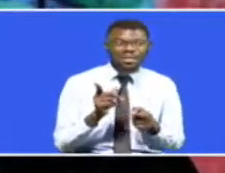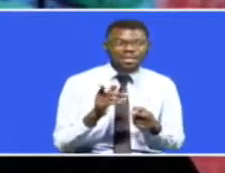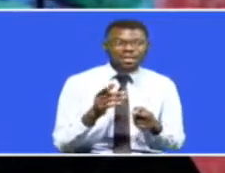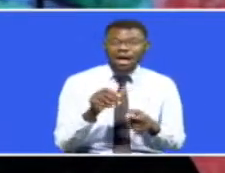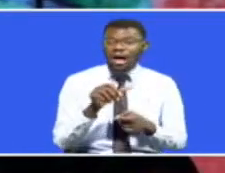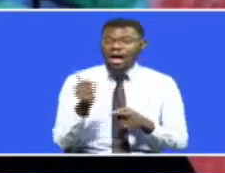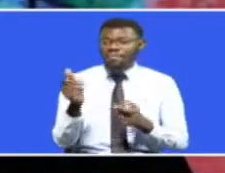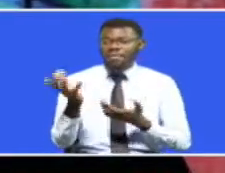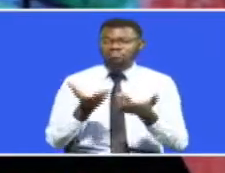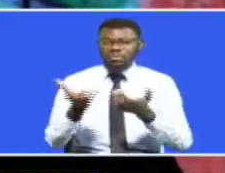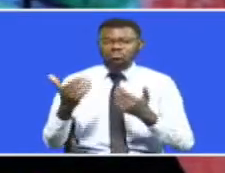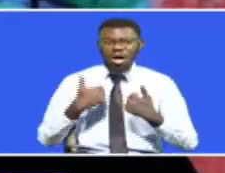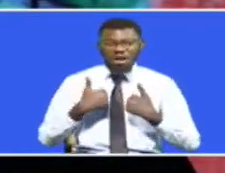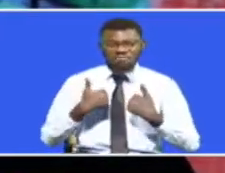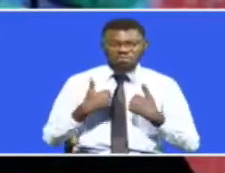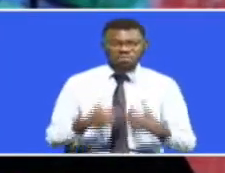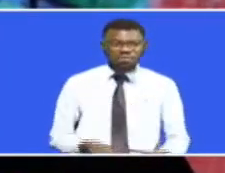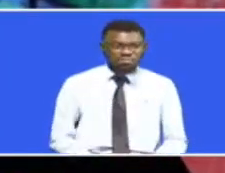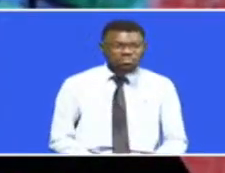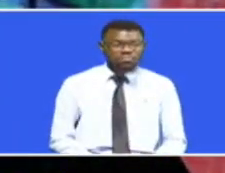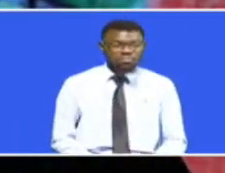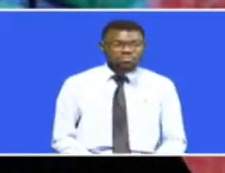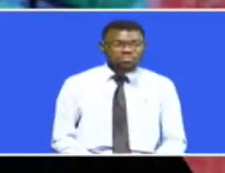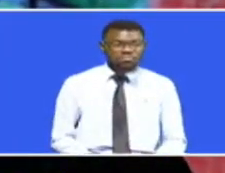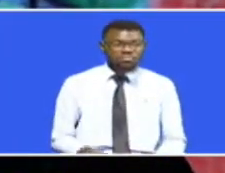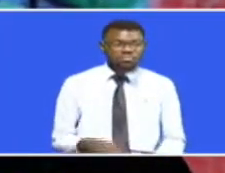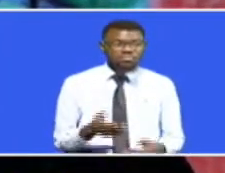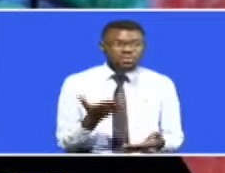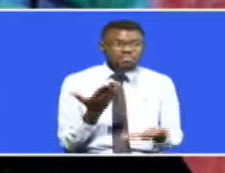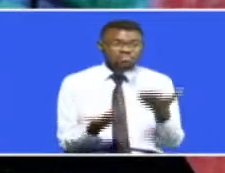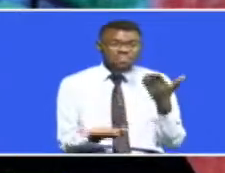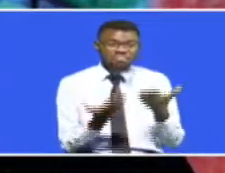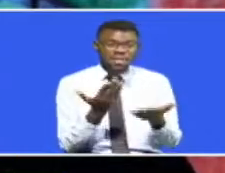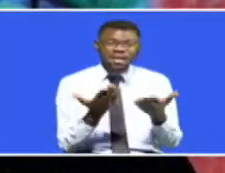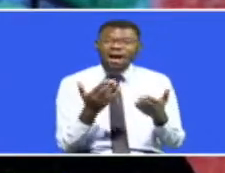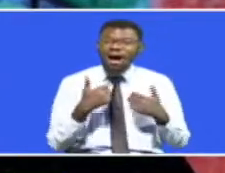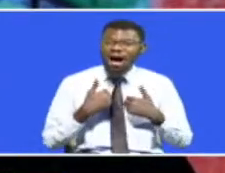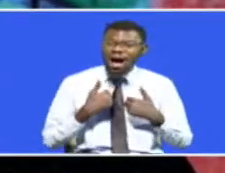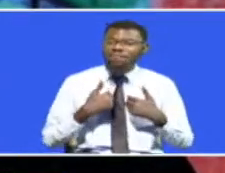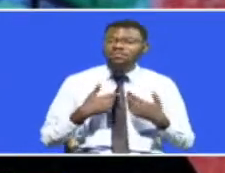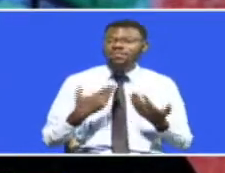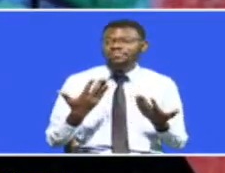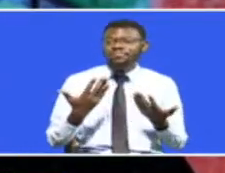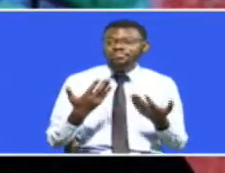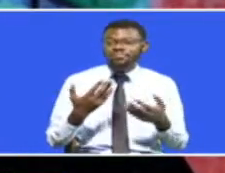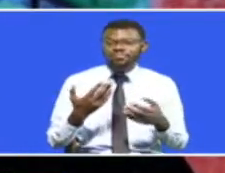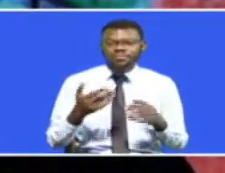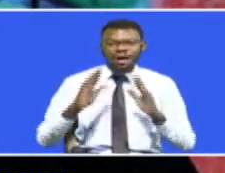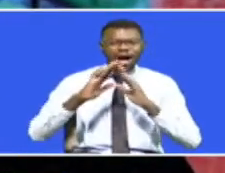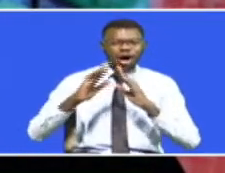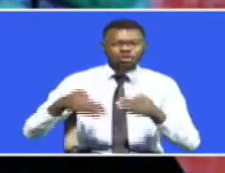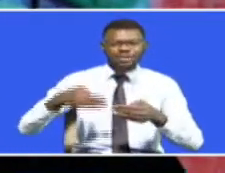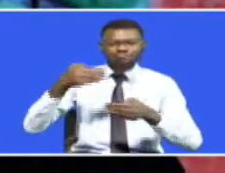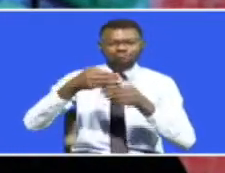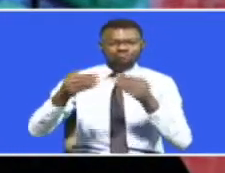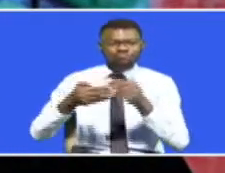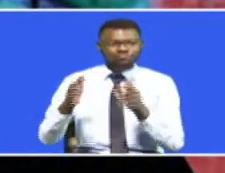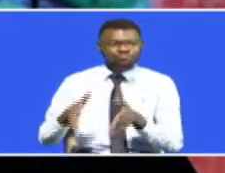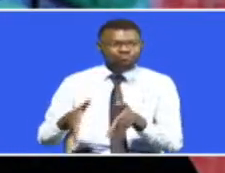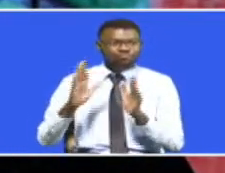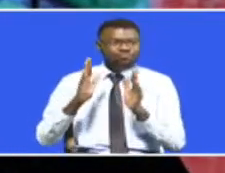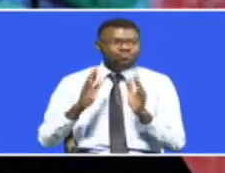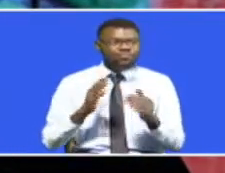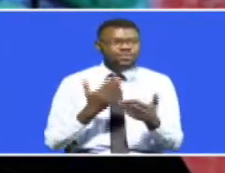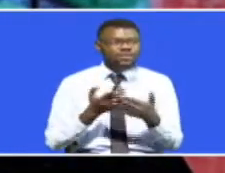ingine, unless hiyo cham imemjengea ploti mahali, ghorofa mahali na ziko. Kuna mtu wamenua gari, wameka kwa